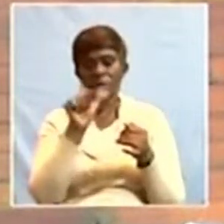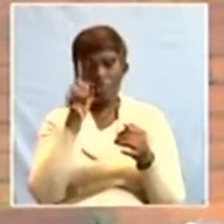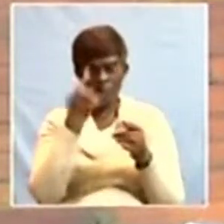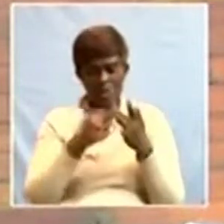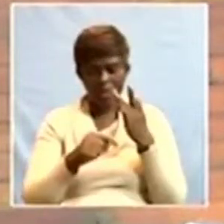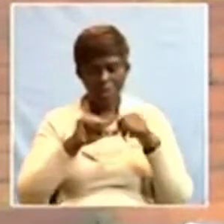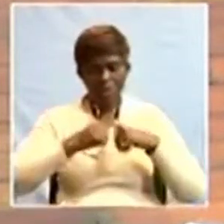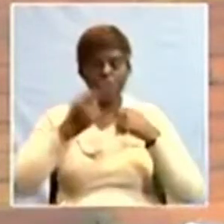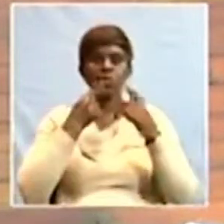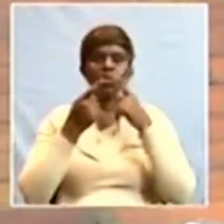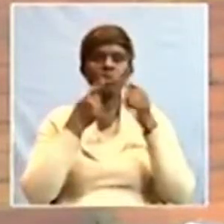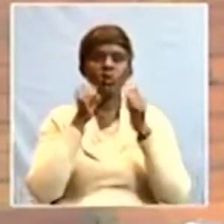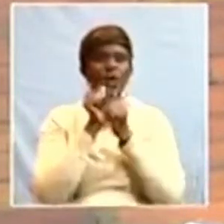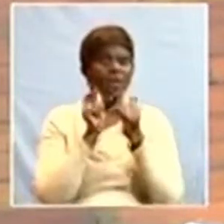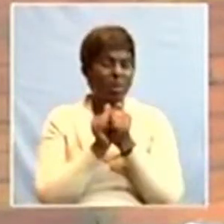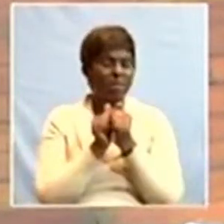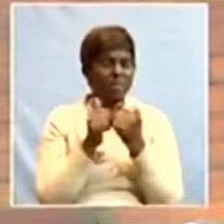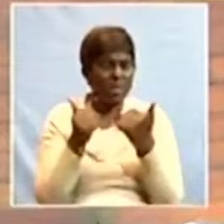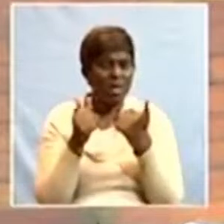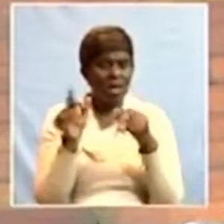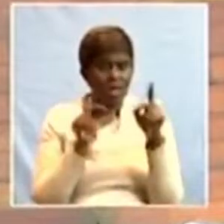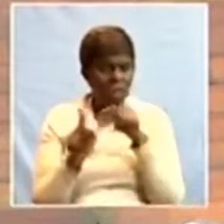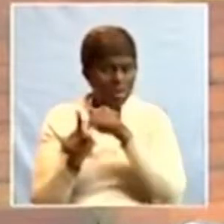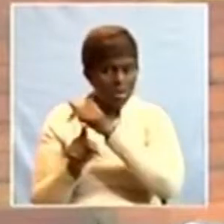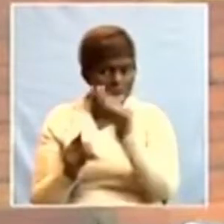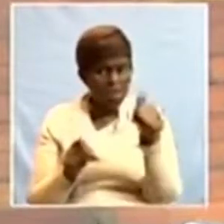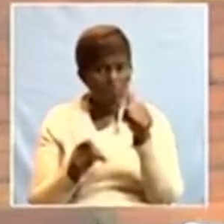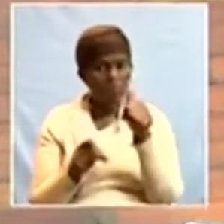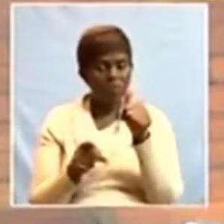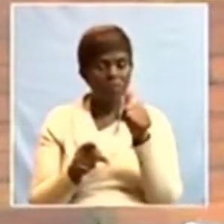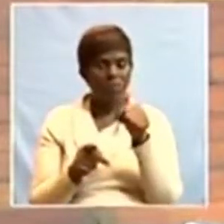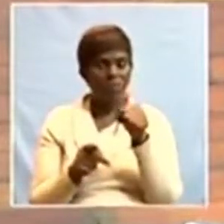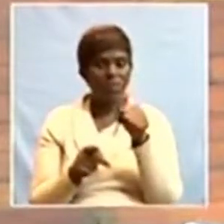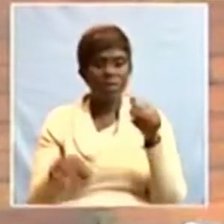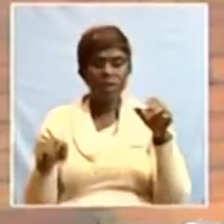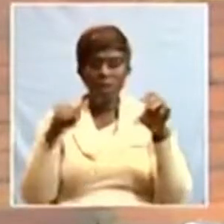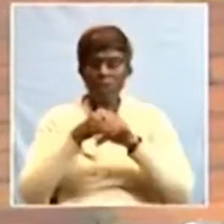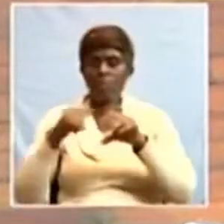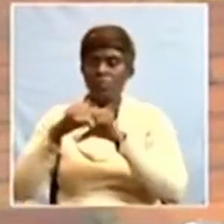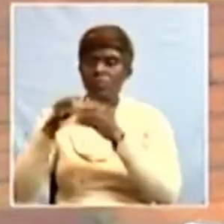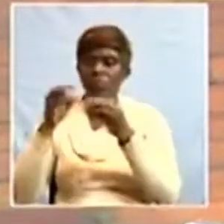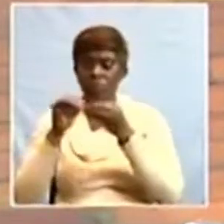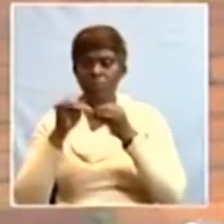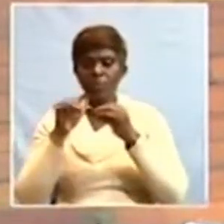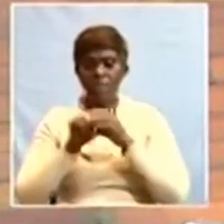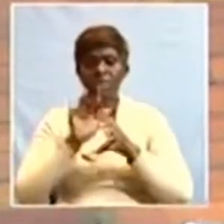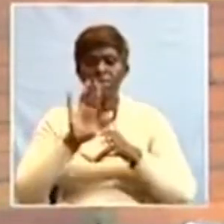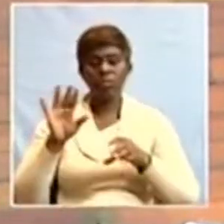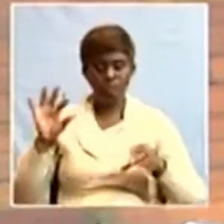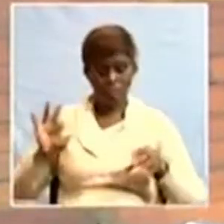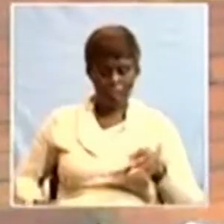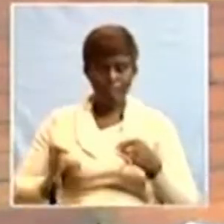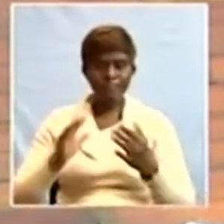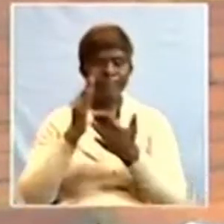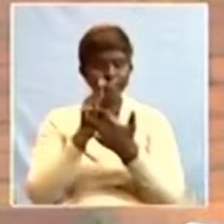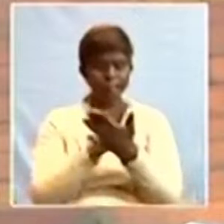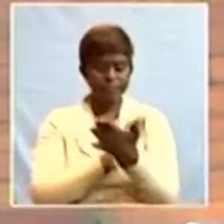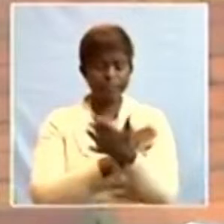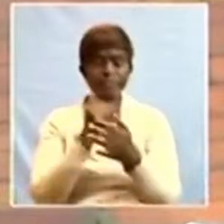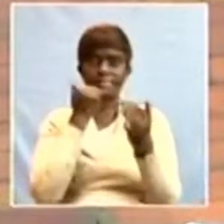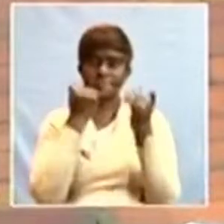we are talking about is people being included on the beneficiary list